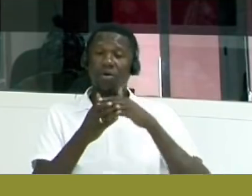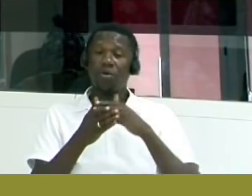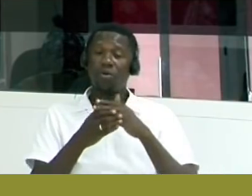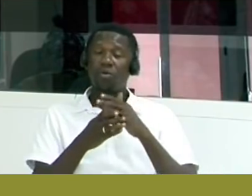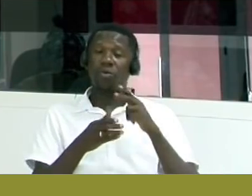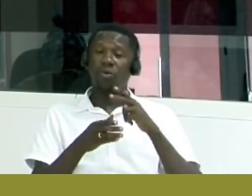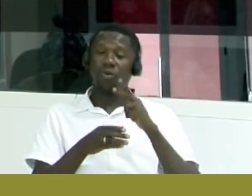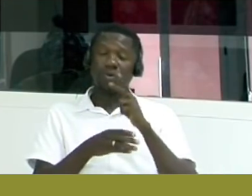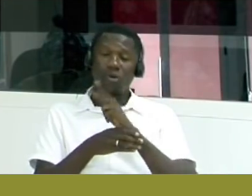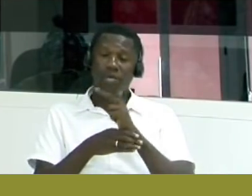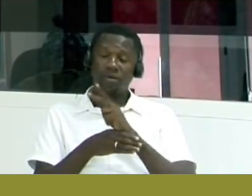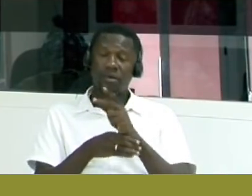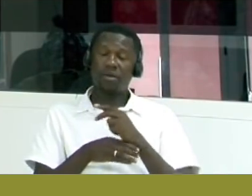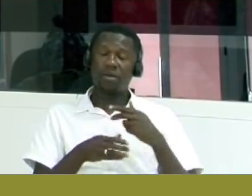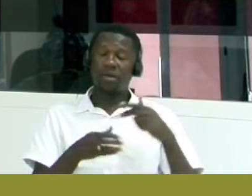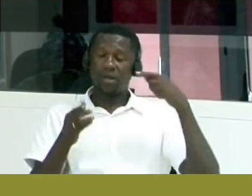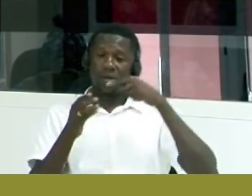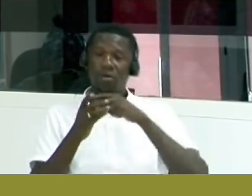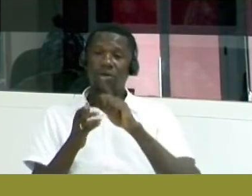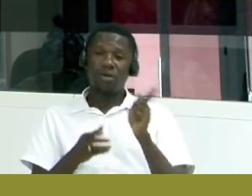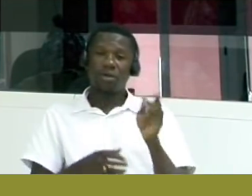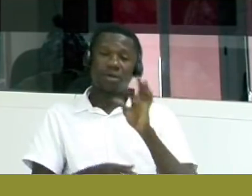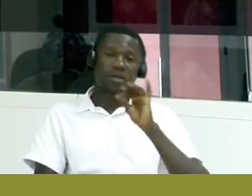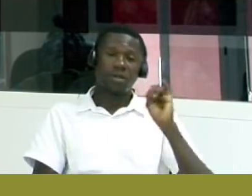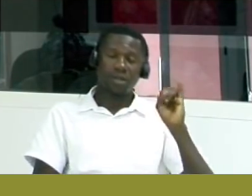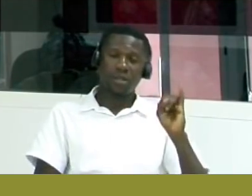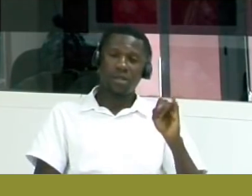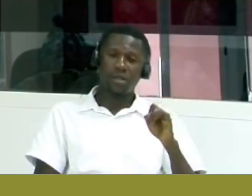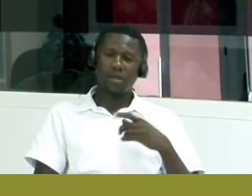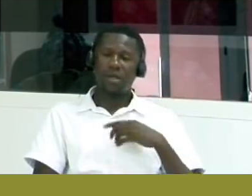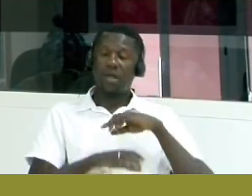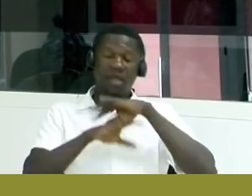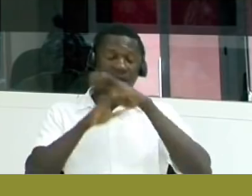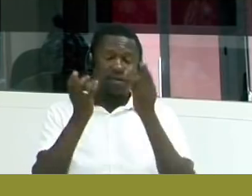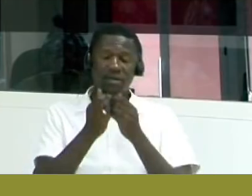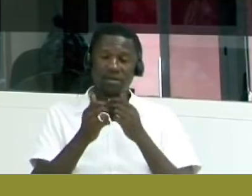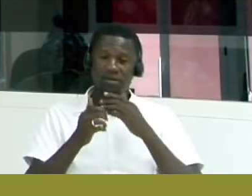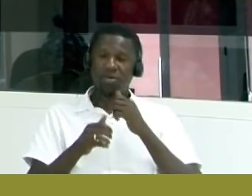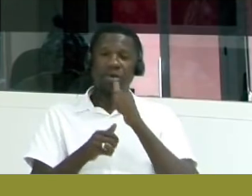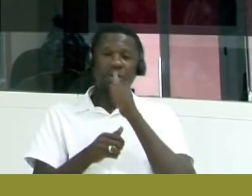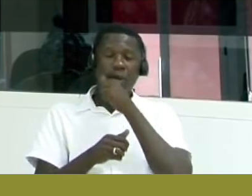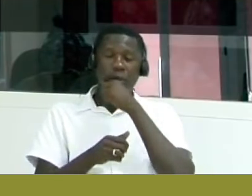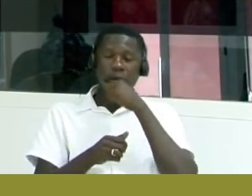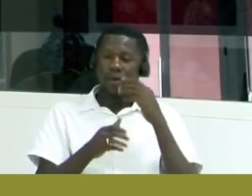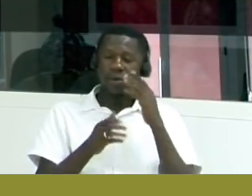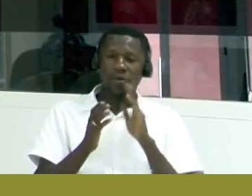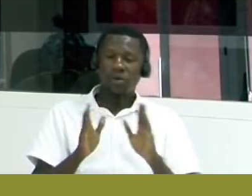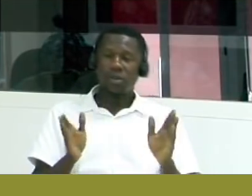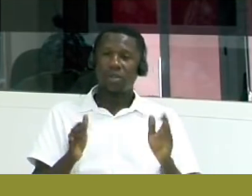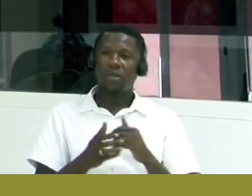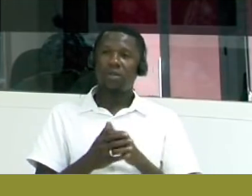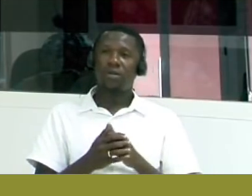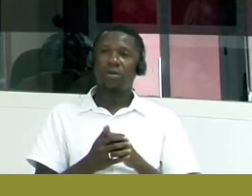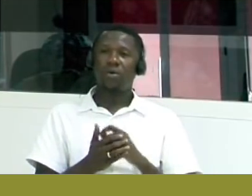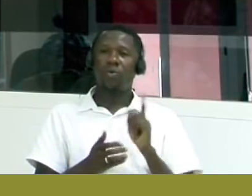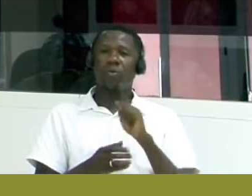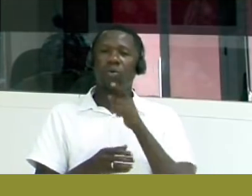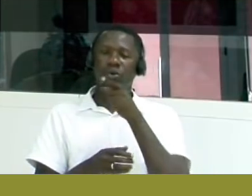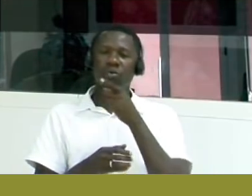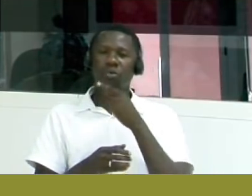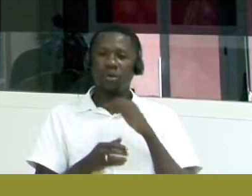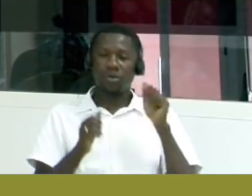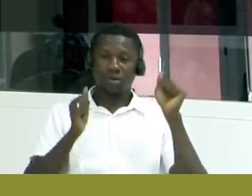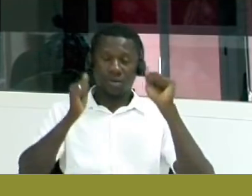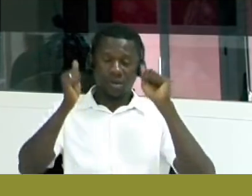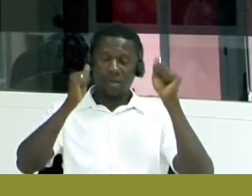and everything is quiet. Congratulations once again. So I said to her, thank you so much. What were you being congratulated for?